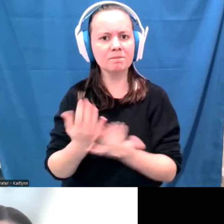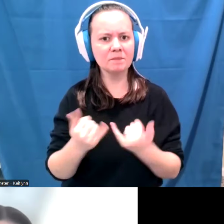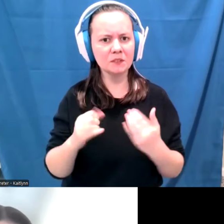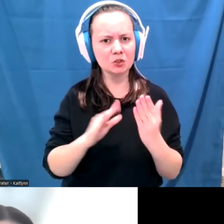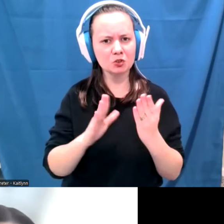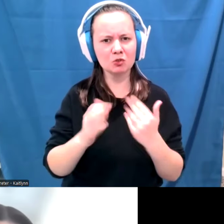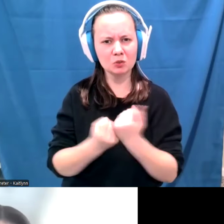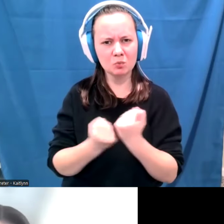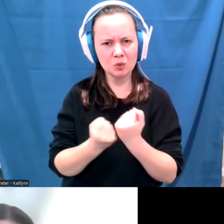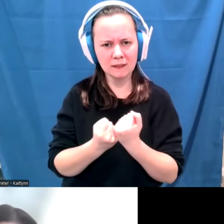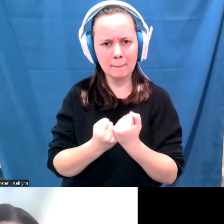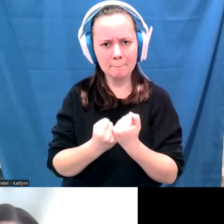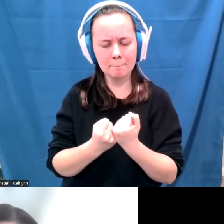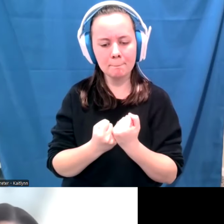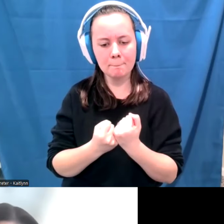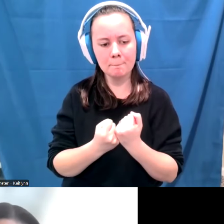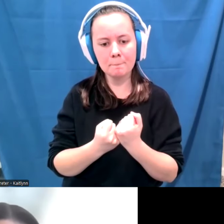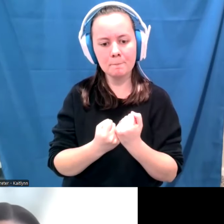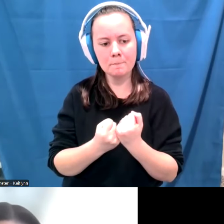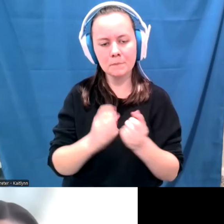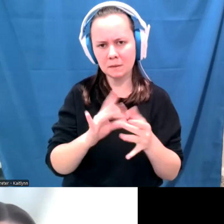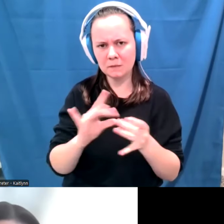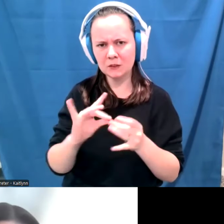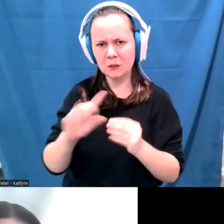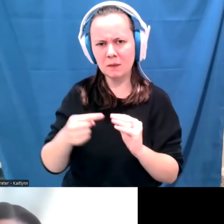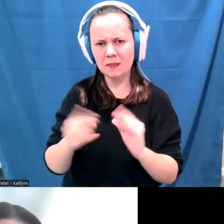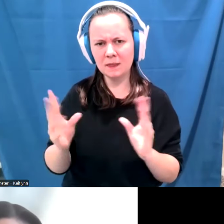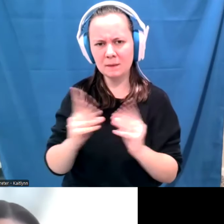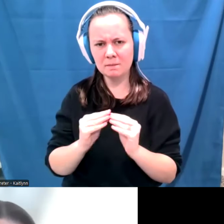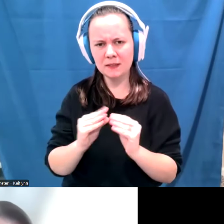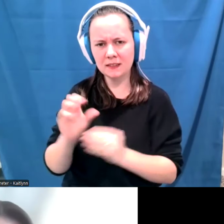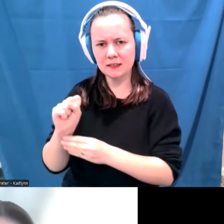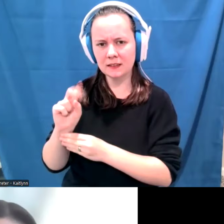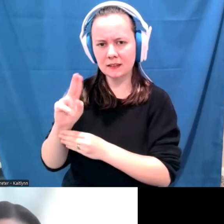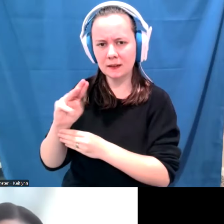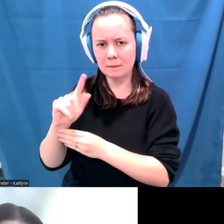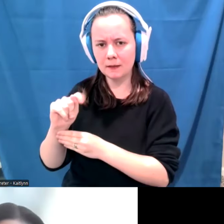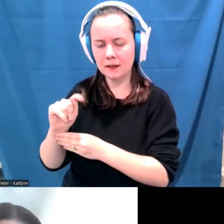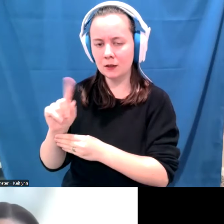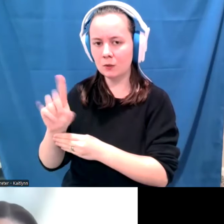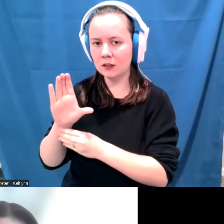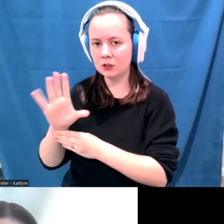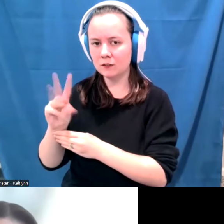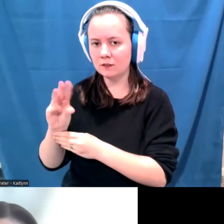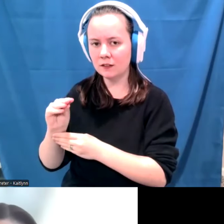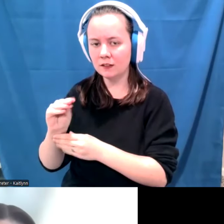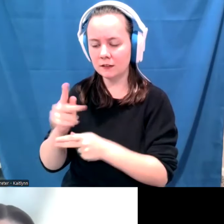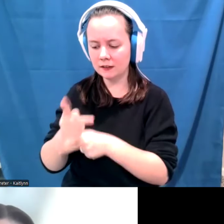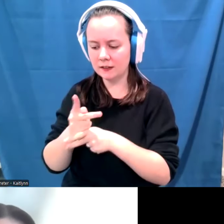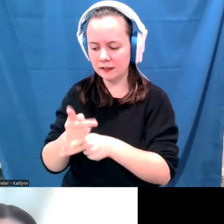of the same coin. And just to touch upon the convening that we brought together 150 caregivers from across the